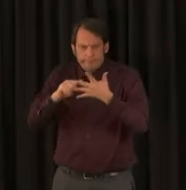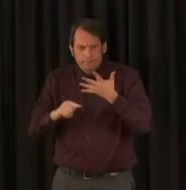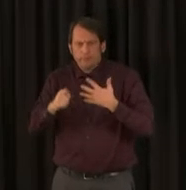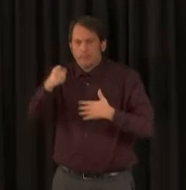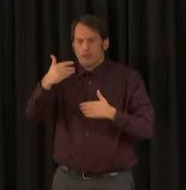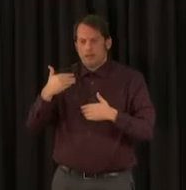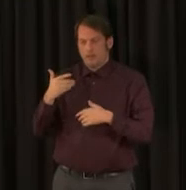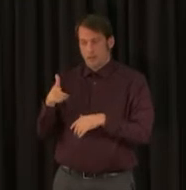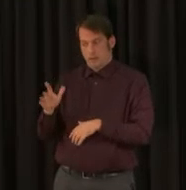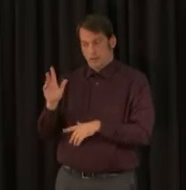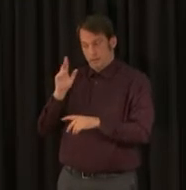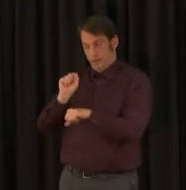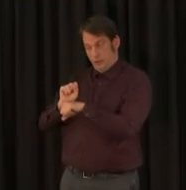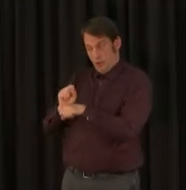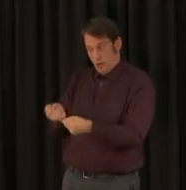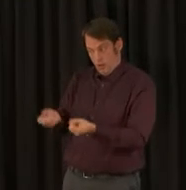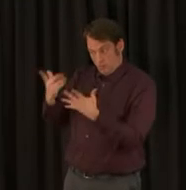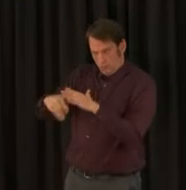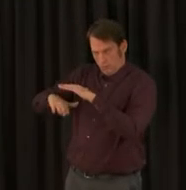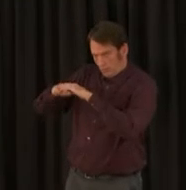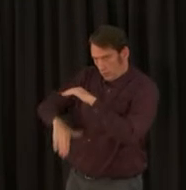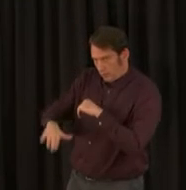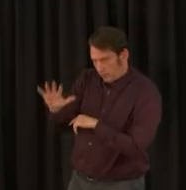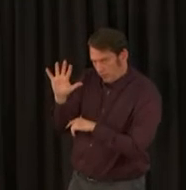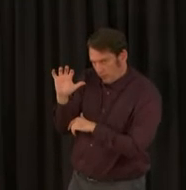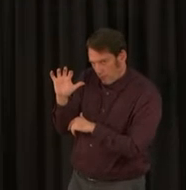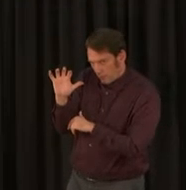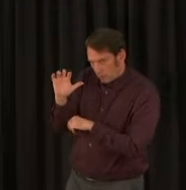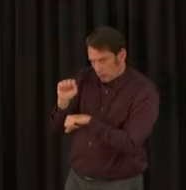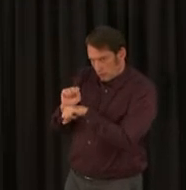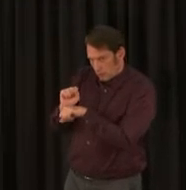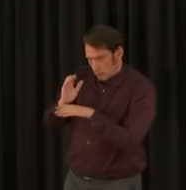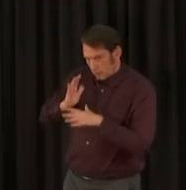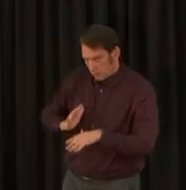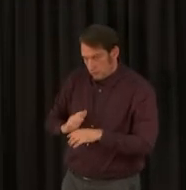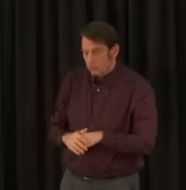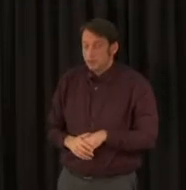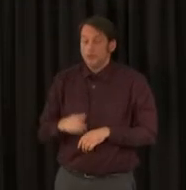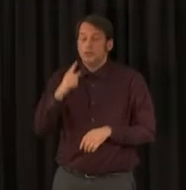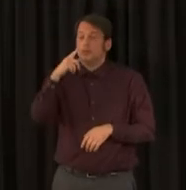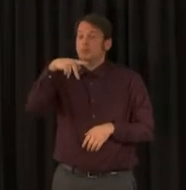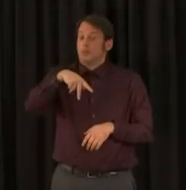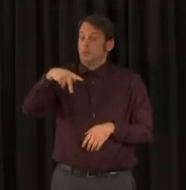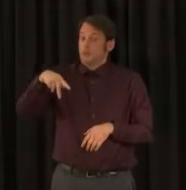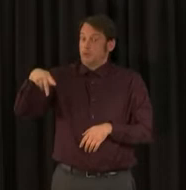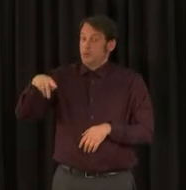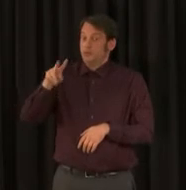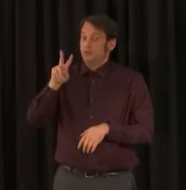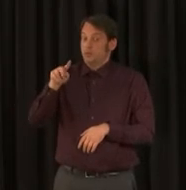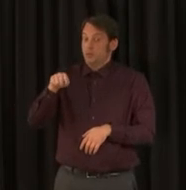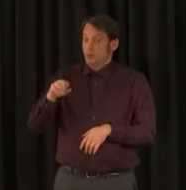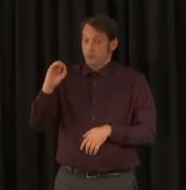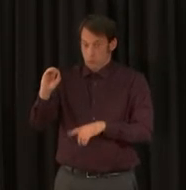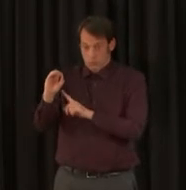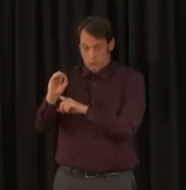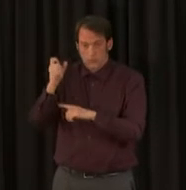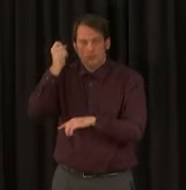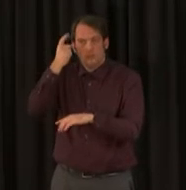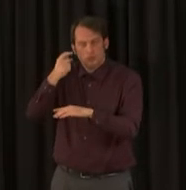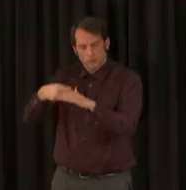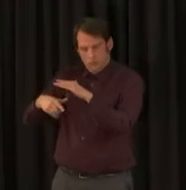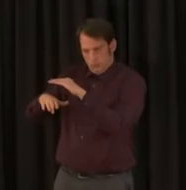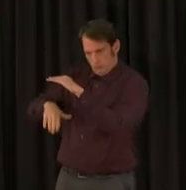in employees. For PPP 2.0, for that second draw, you can only have 300